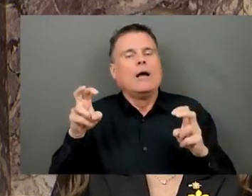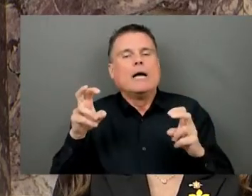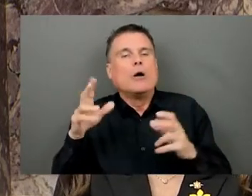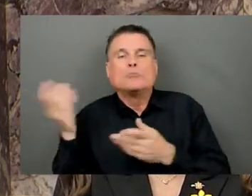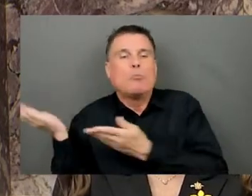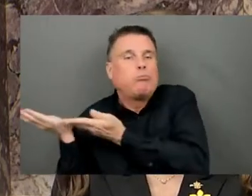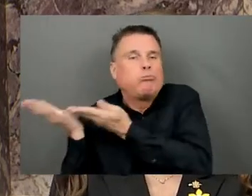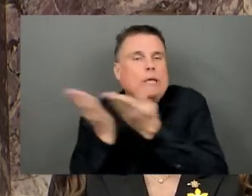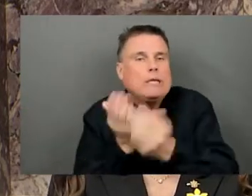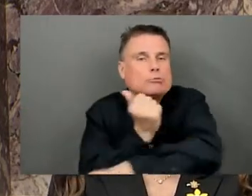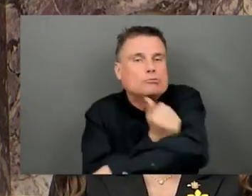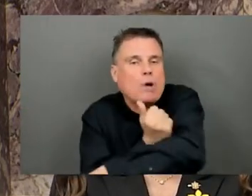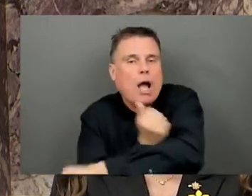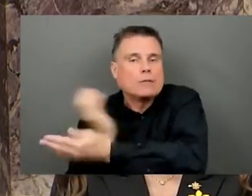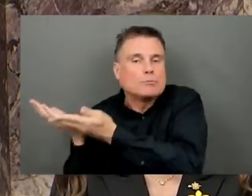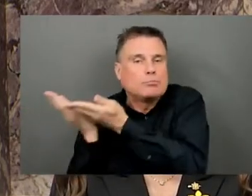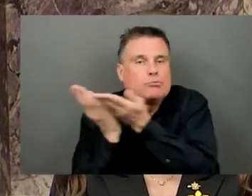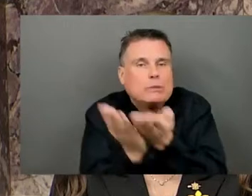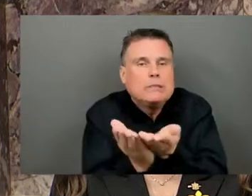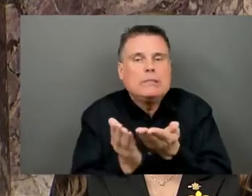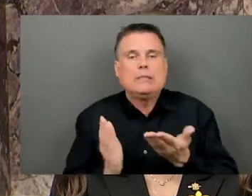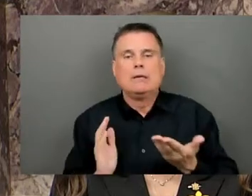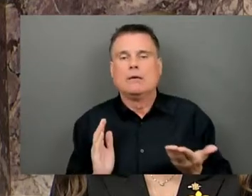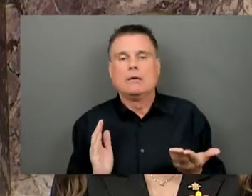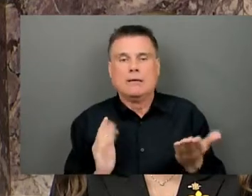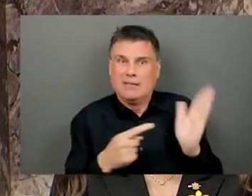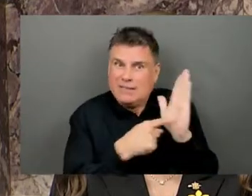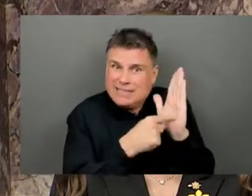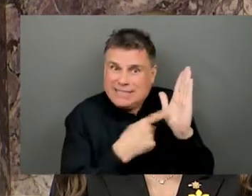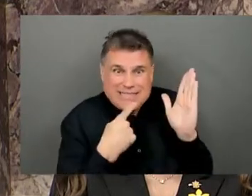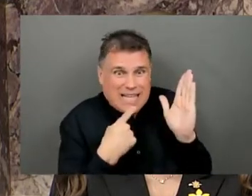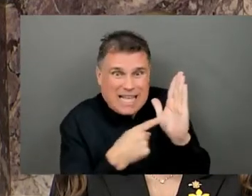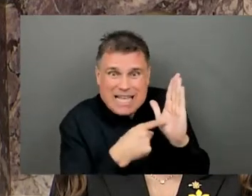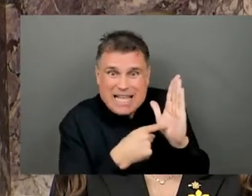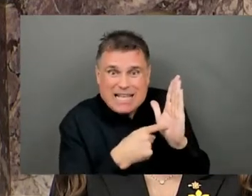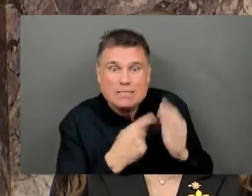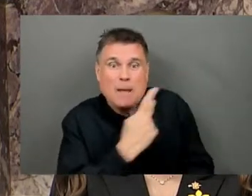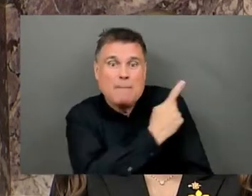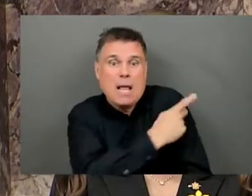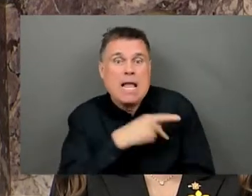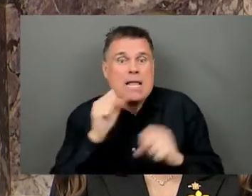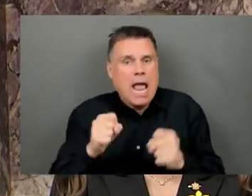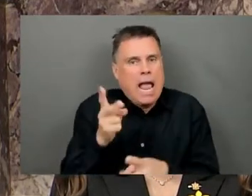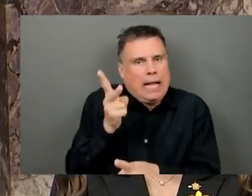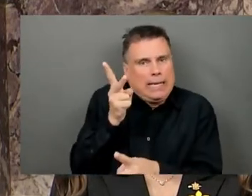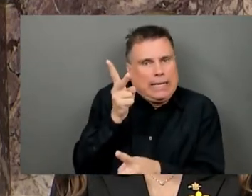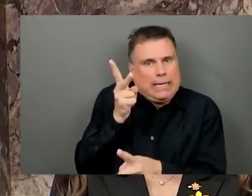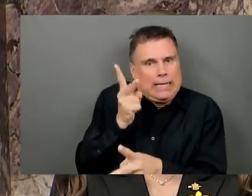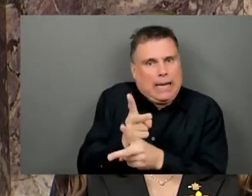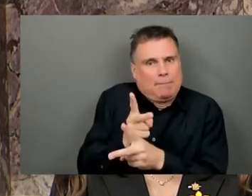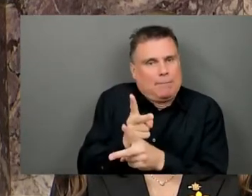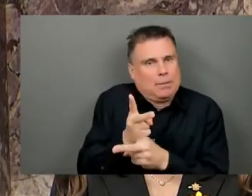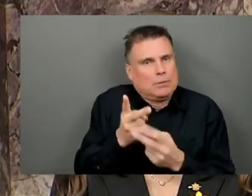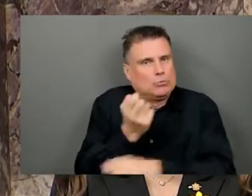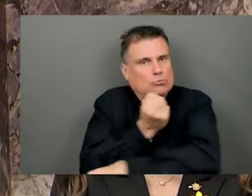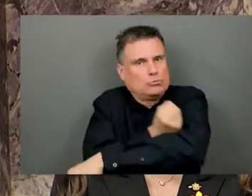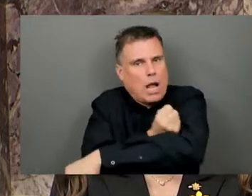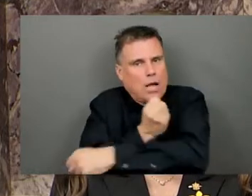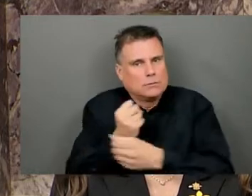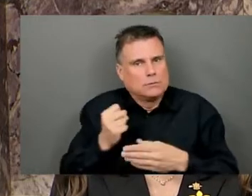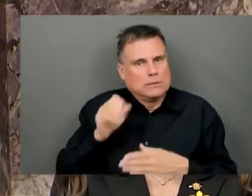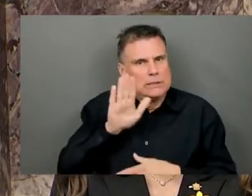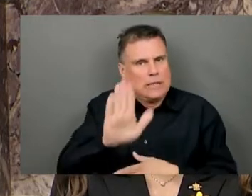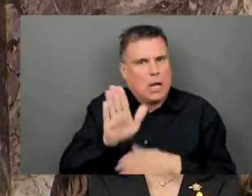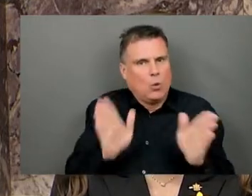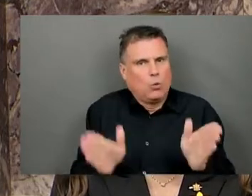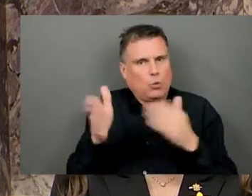in their belongings. How clear is that? So the minister can cry to absolutely point the